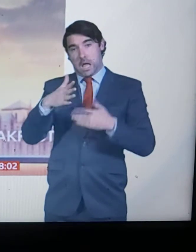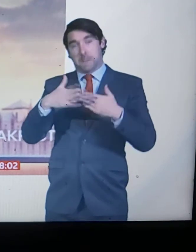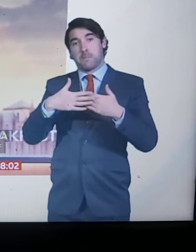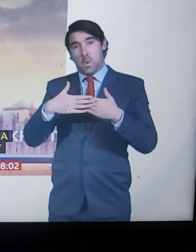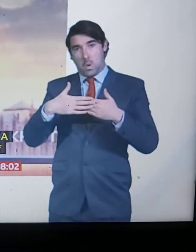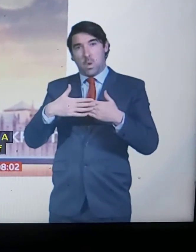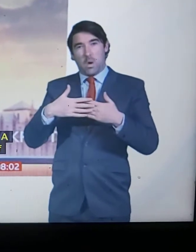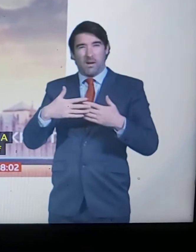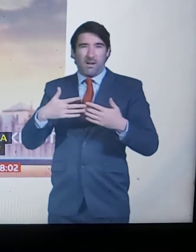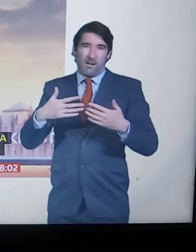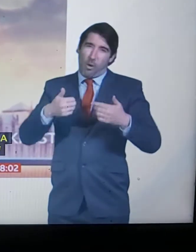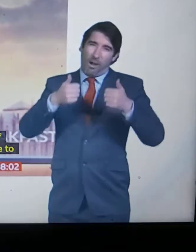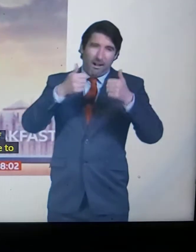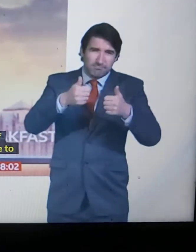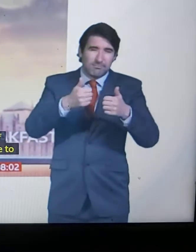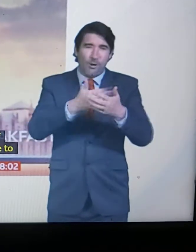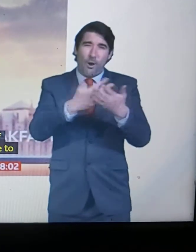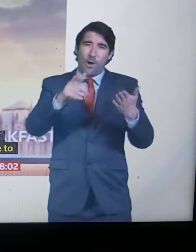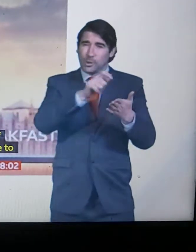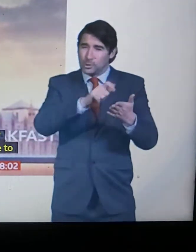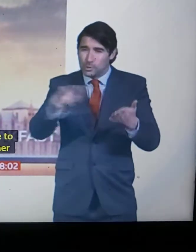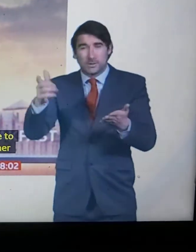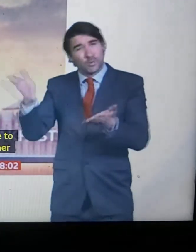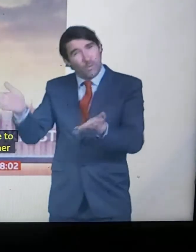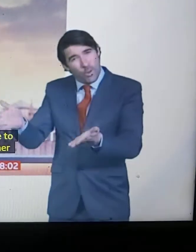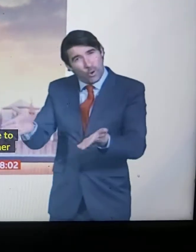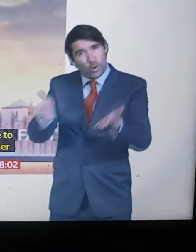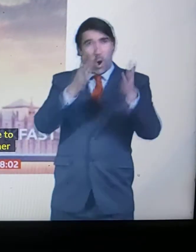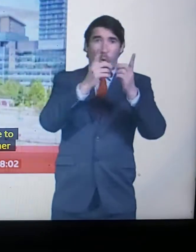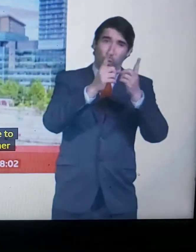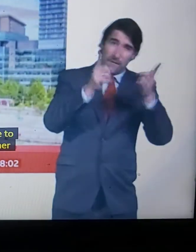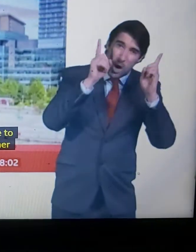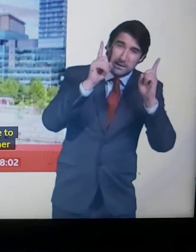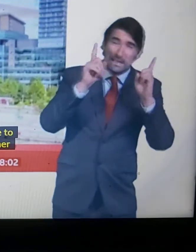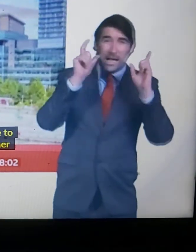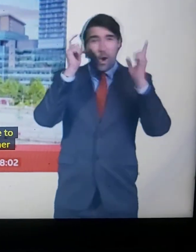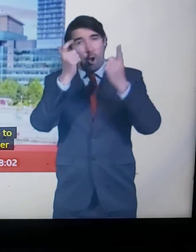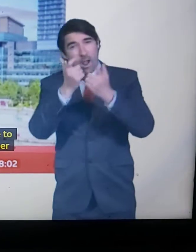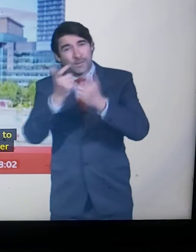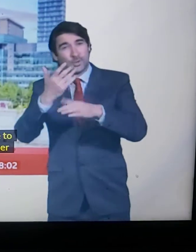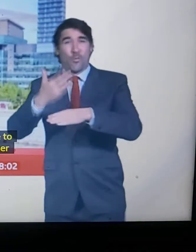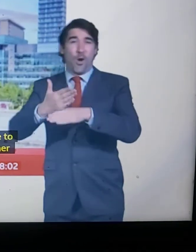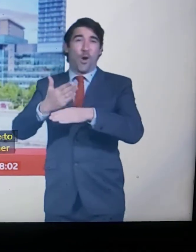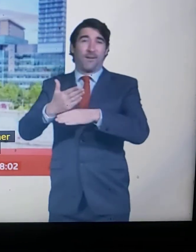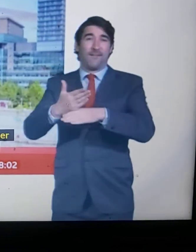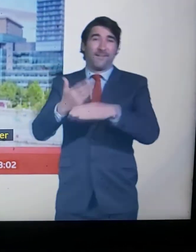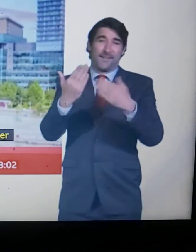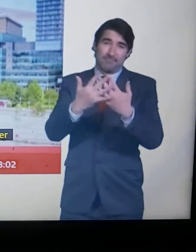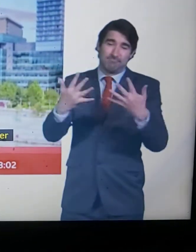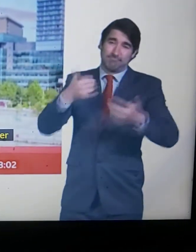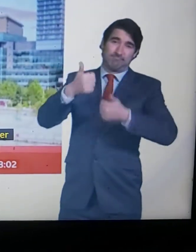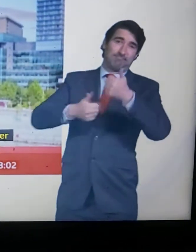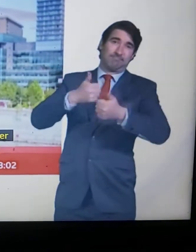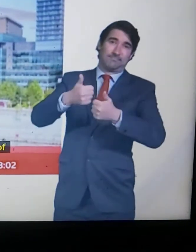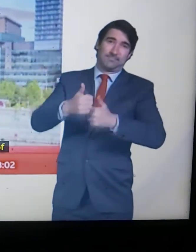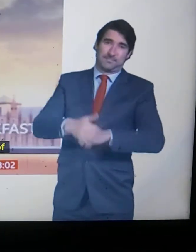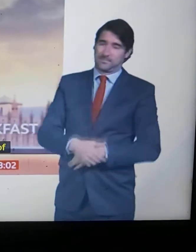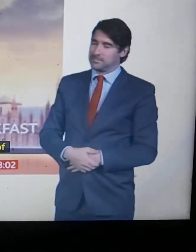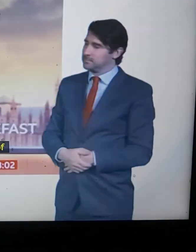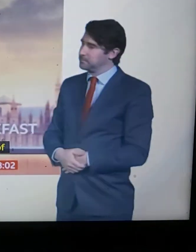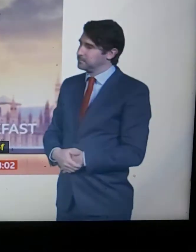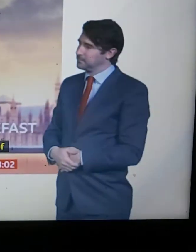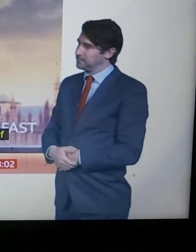to university, going to college, or going into the world of work. So let's talk to our political correspondent, Jonathan Blake, at